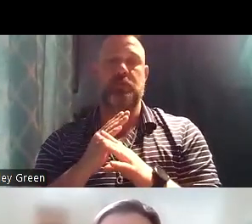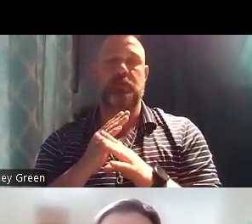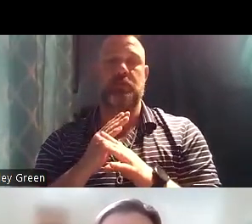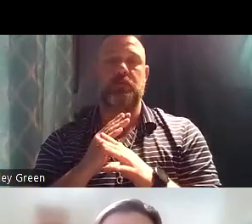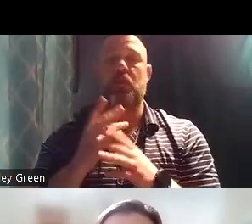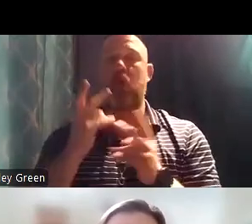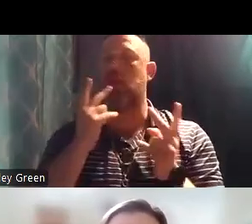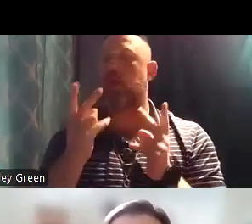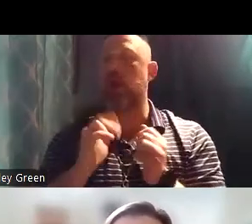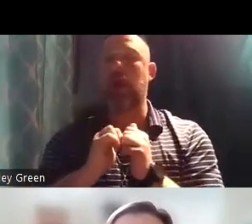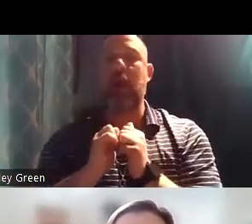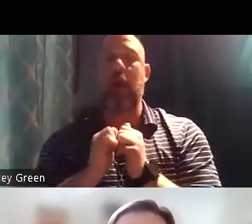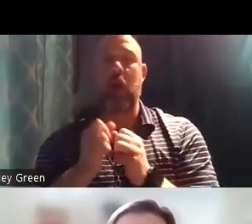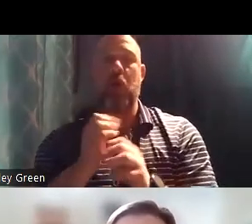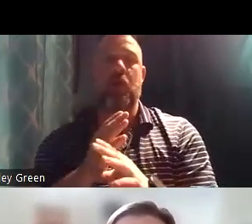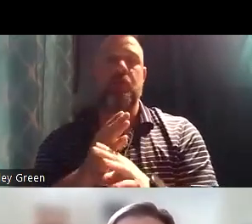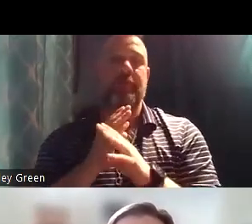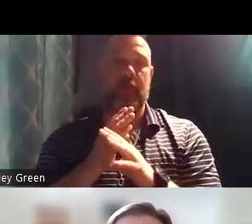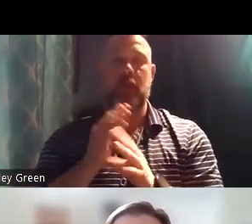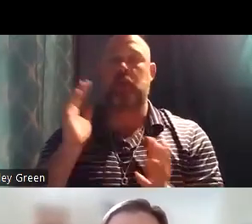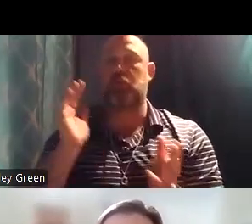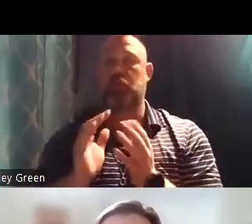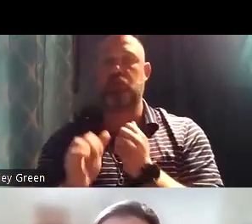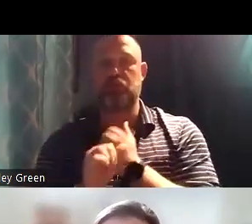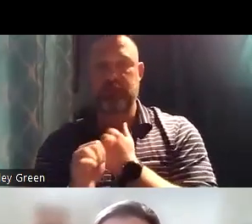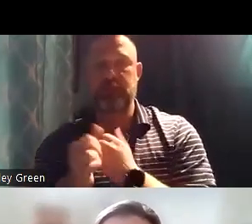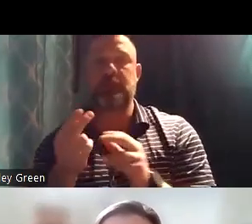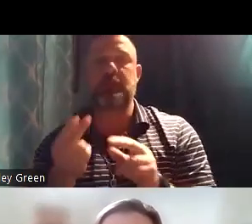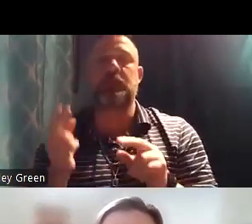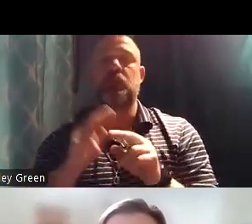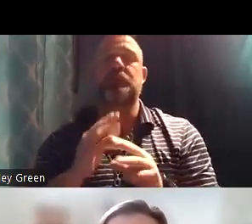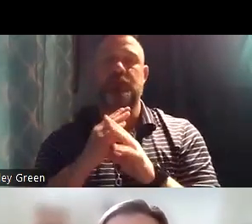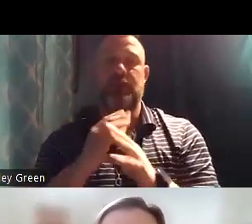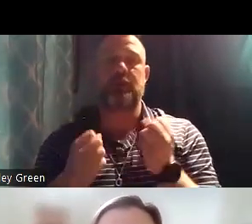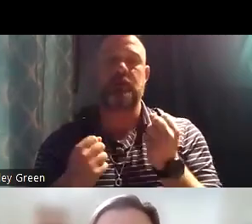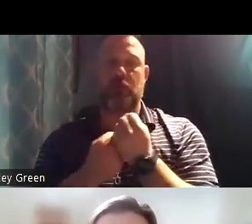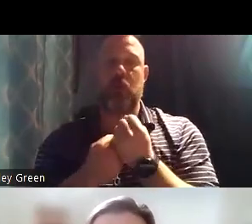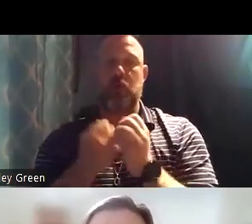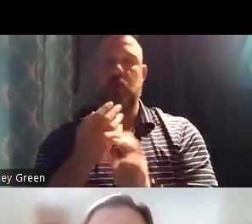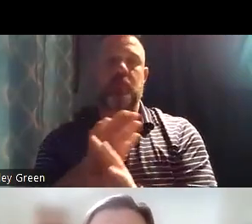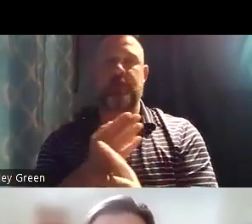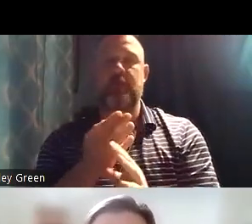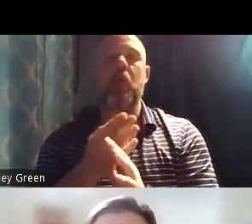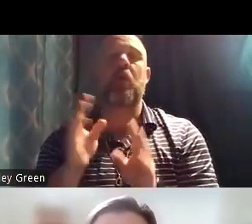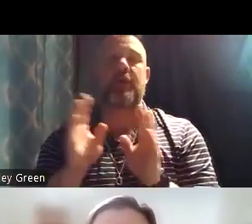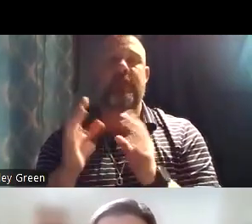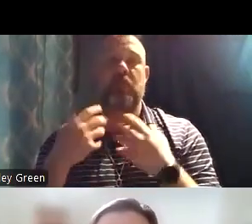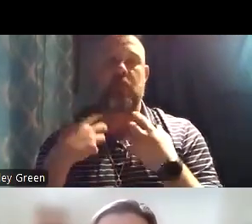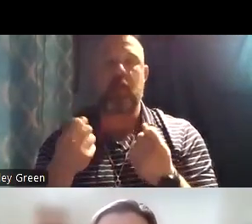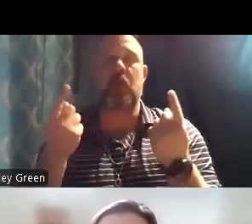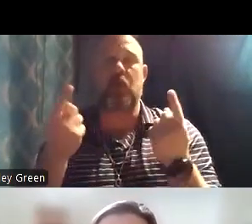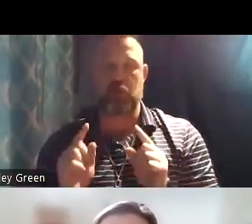at how we can prevent and reduce risk, increase protective supports before behavioral health harms occur.